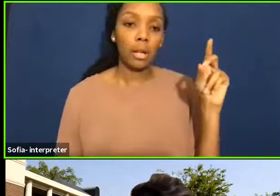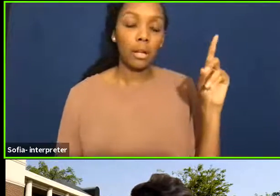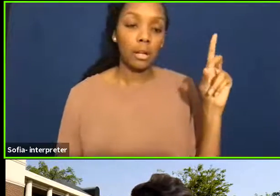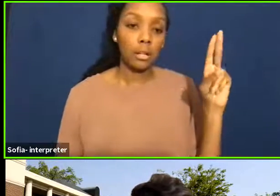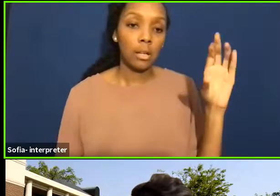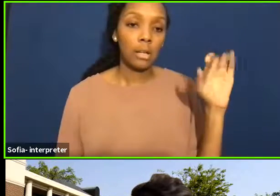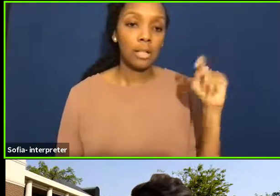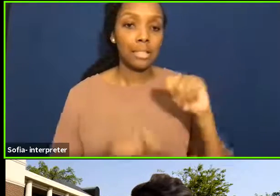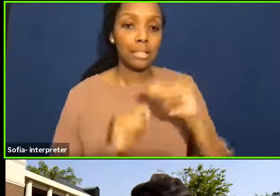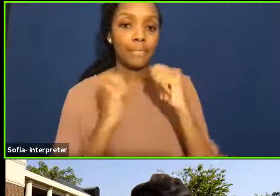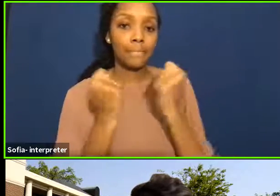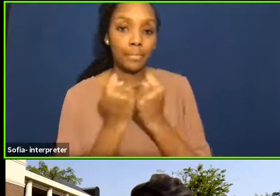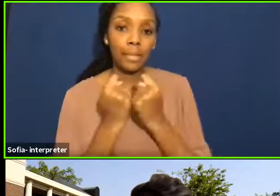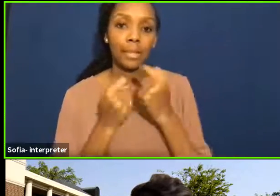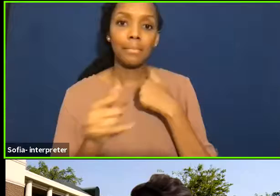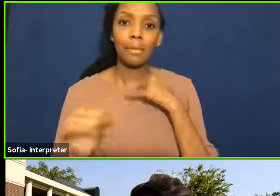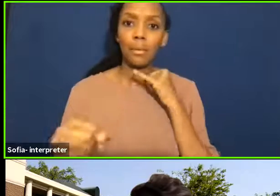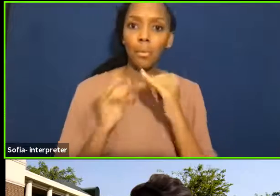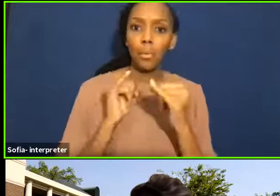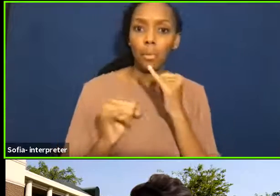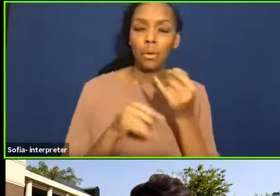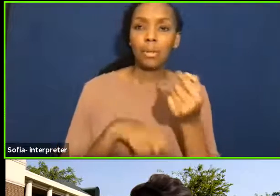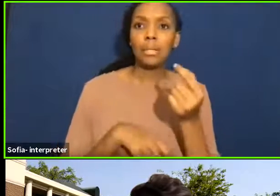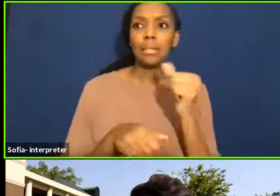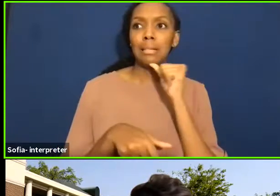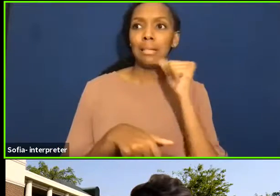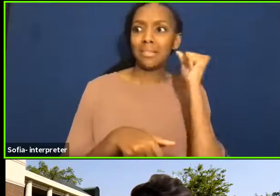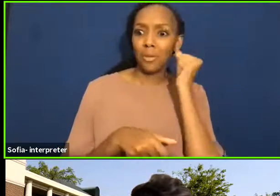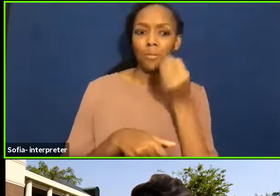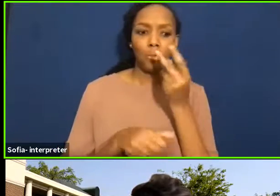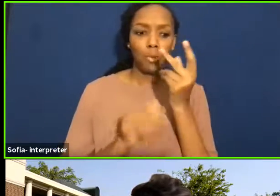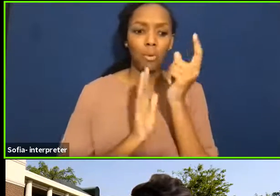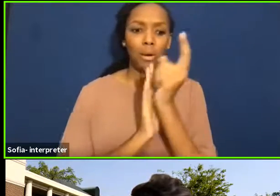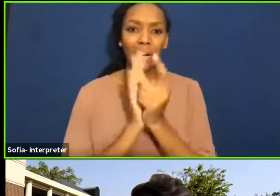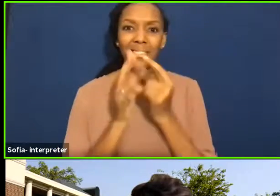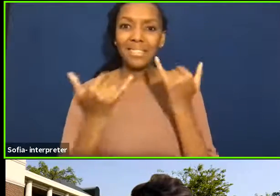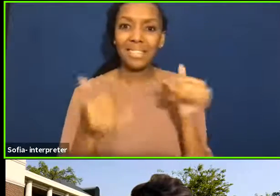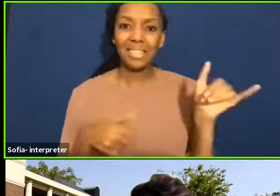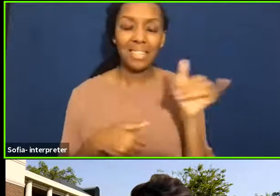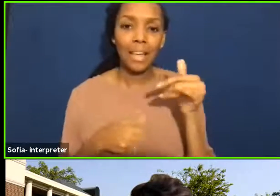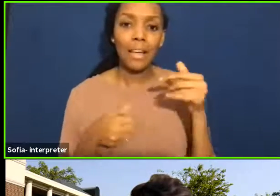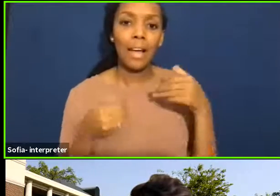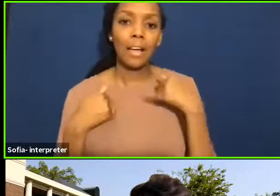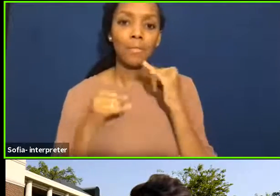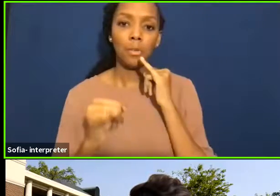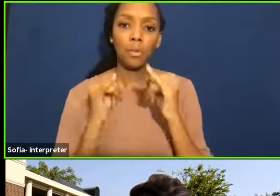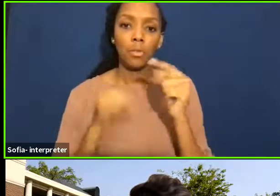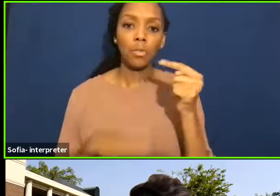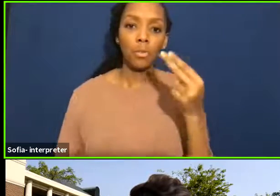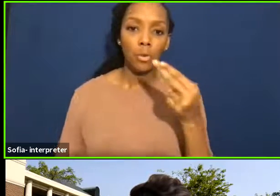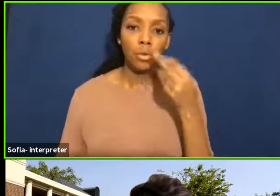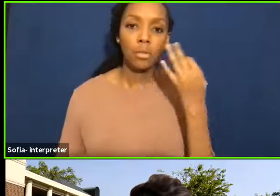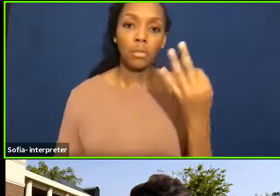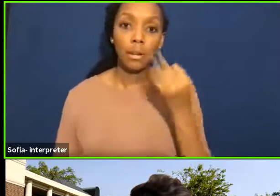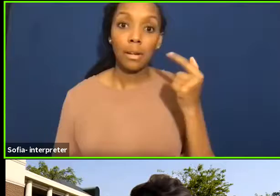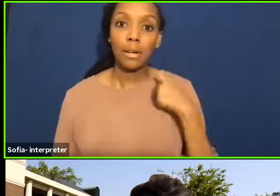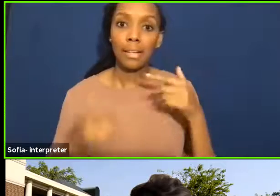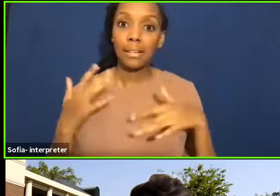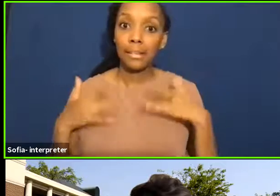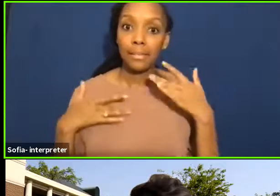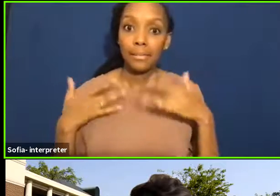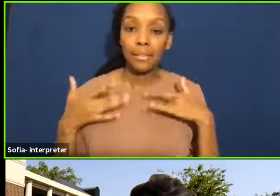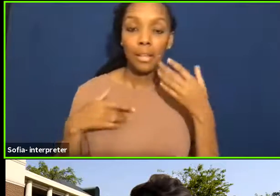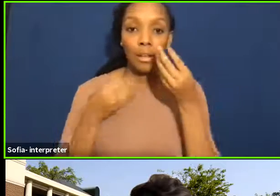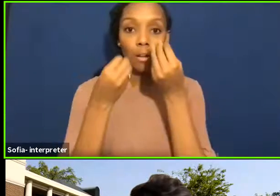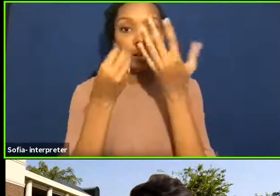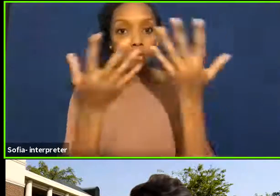interviews for a couple of hours yesterday, a couple of hours today, and then we have interviews Thursday and Friday of this week. So really excited to tell